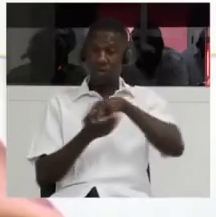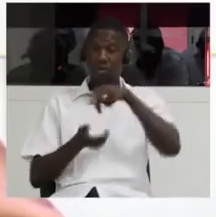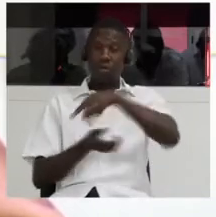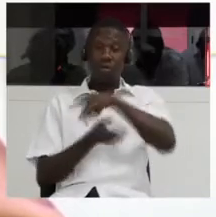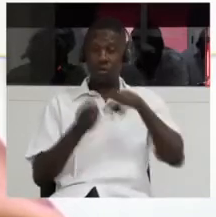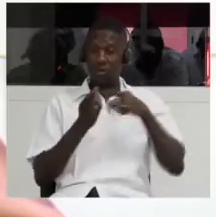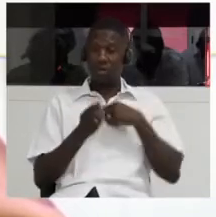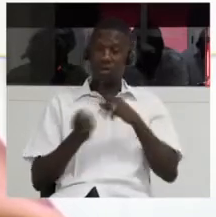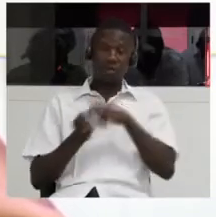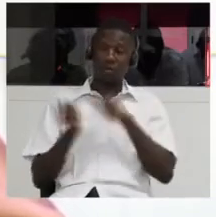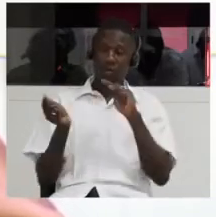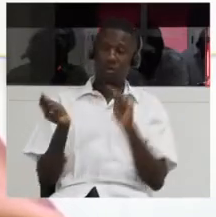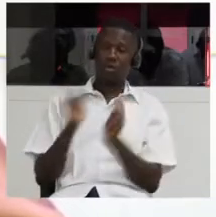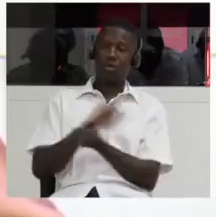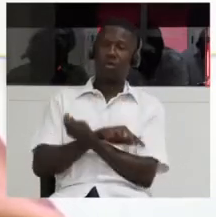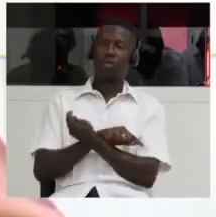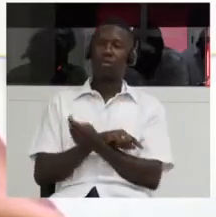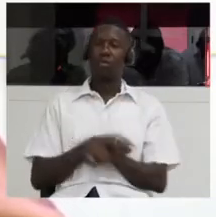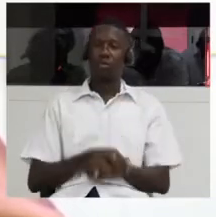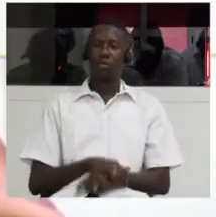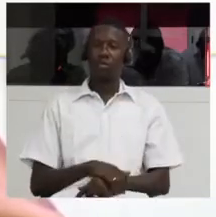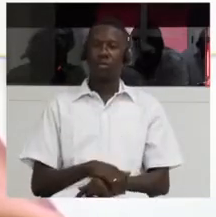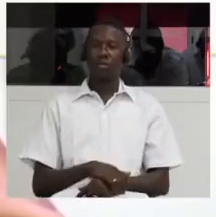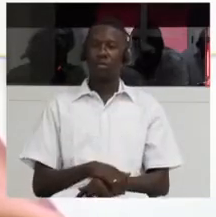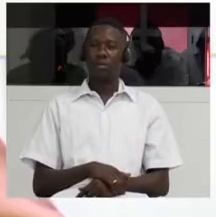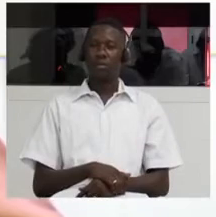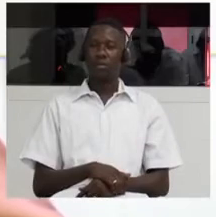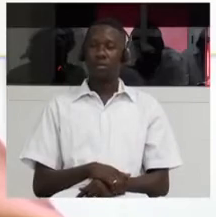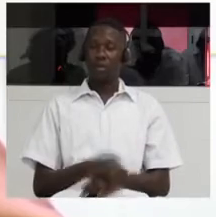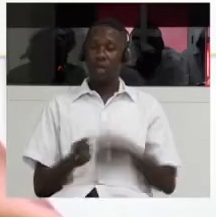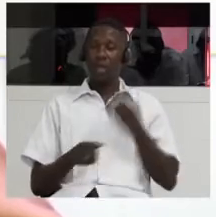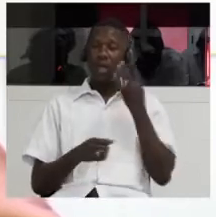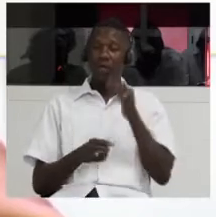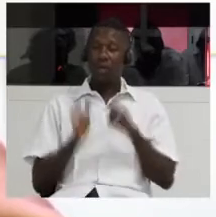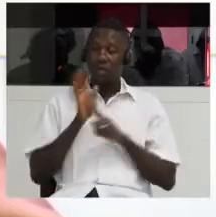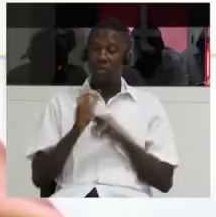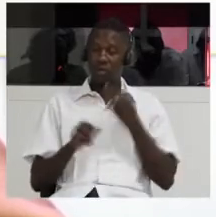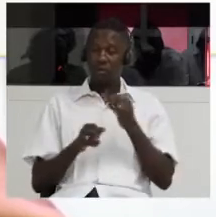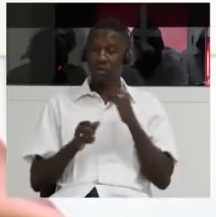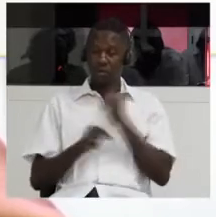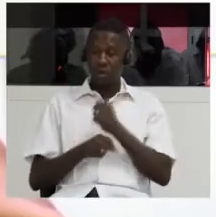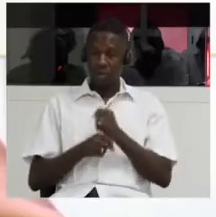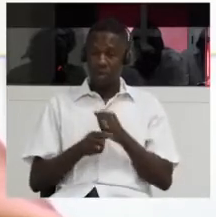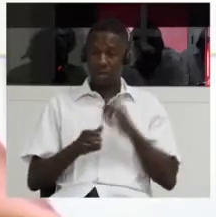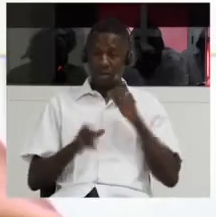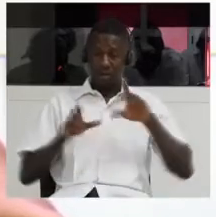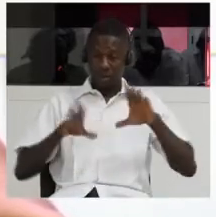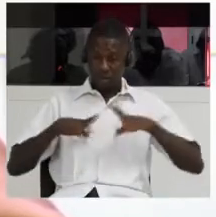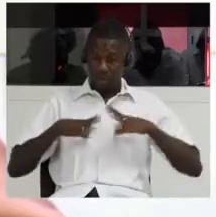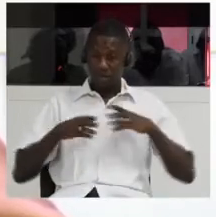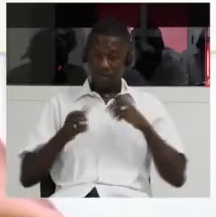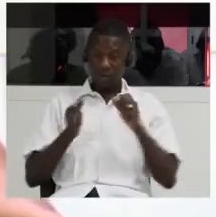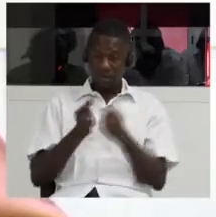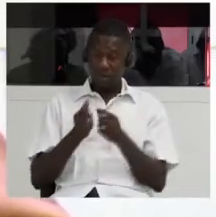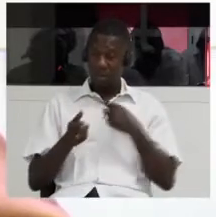changed. If you make ready a weapon, normally the rounds will base in the chamber. But this time around,